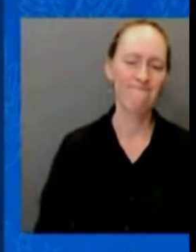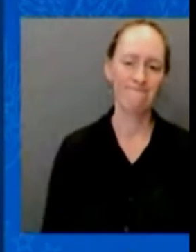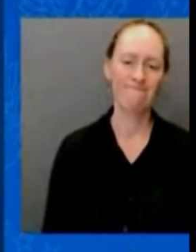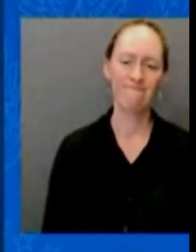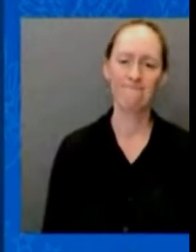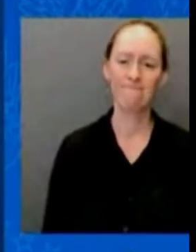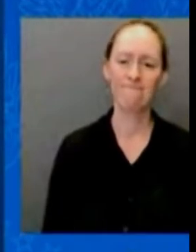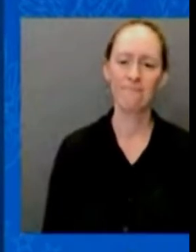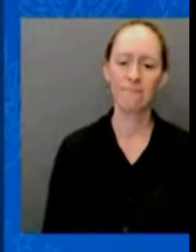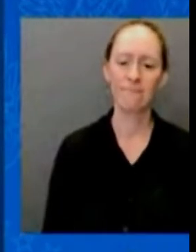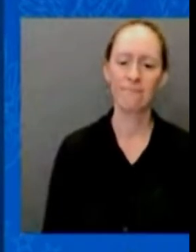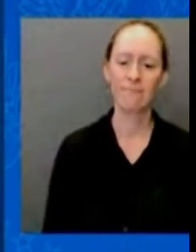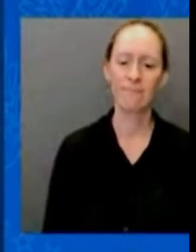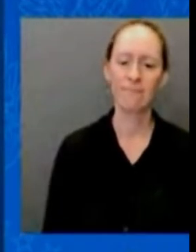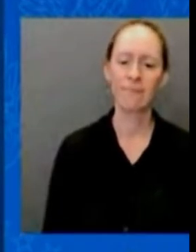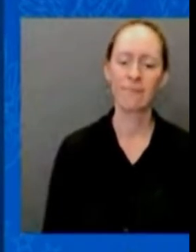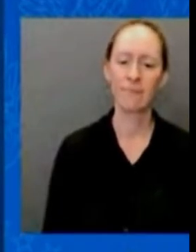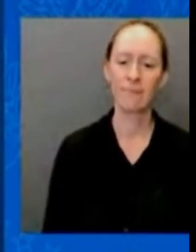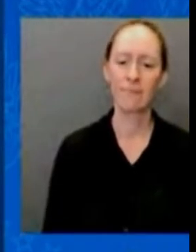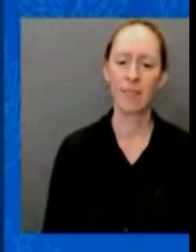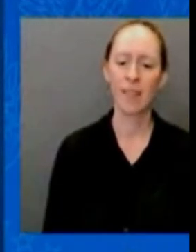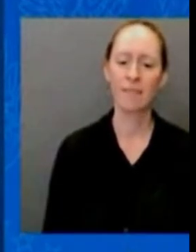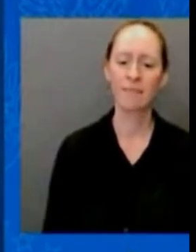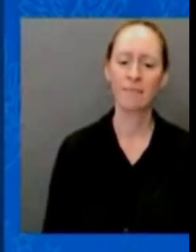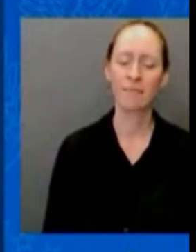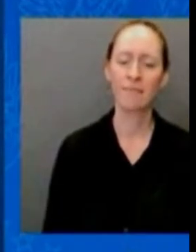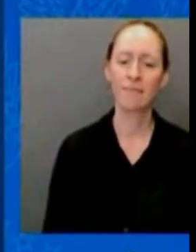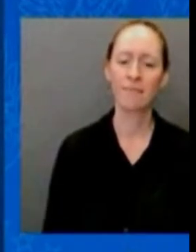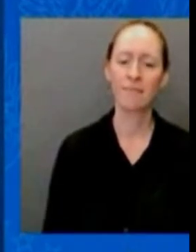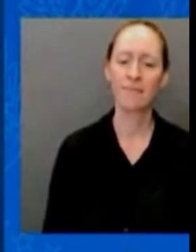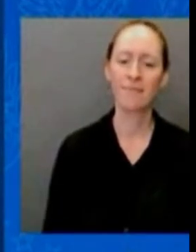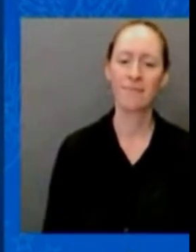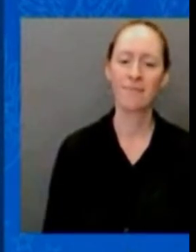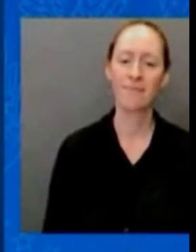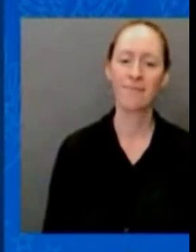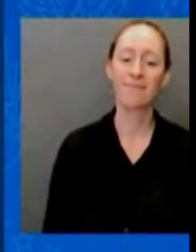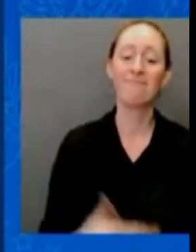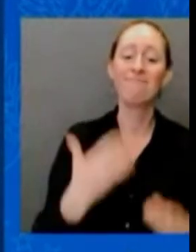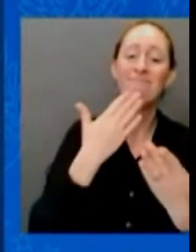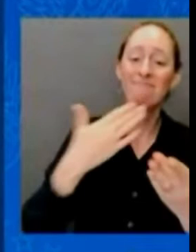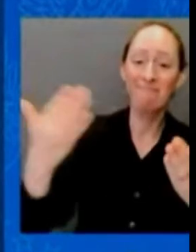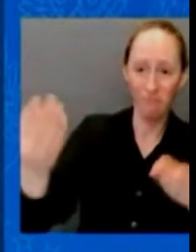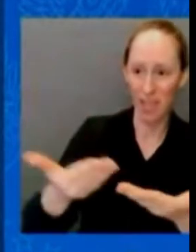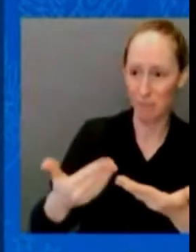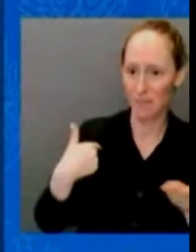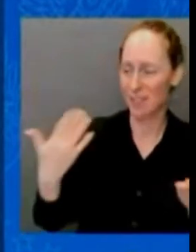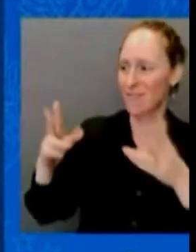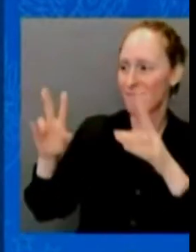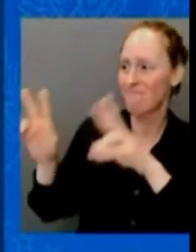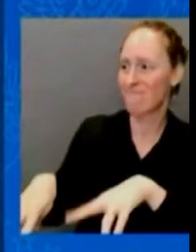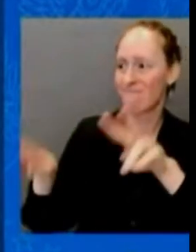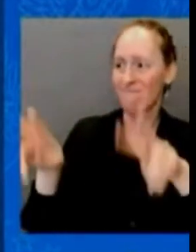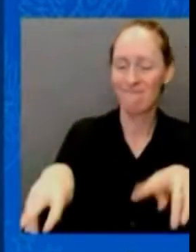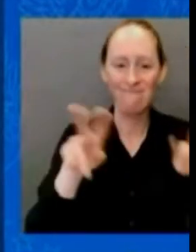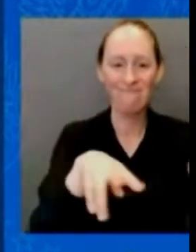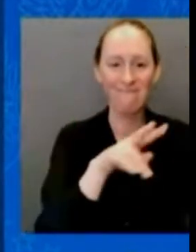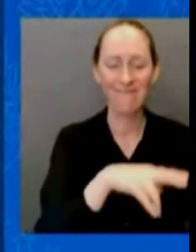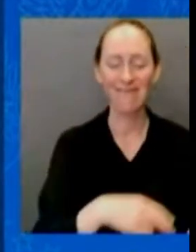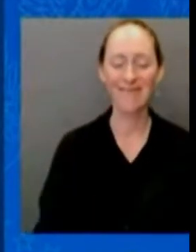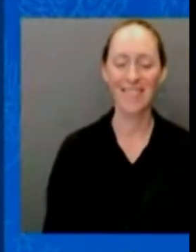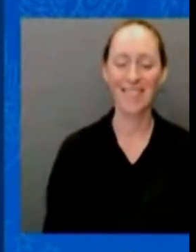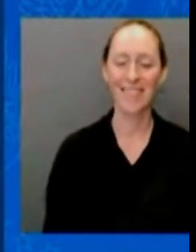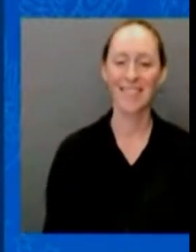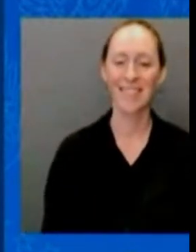And thanks for the passport into your district. I appreciate it. And thanks for reaching across the aisle to support the CHIPS and Science